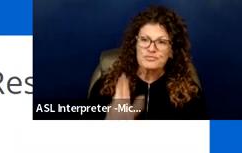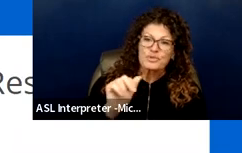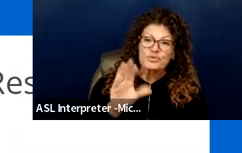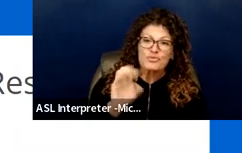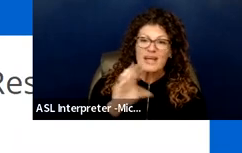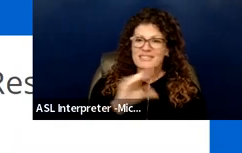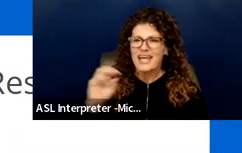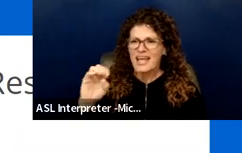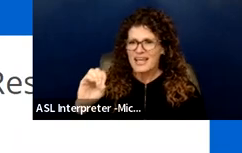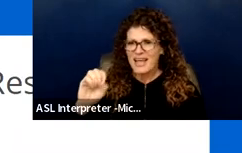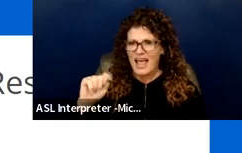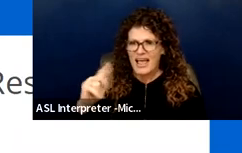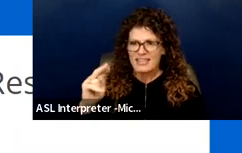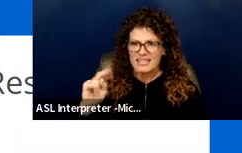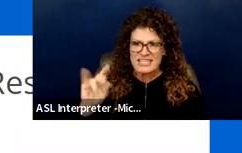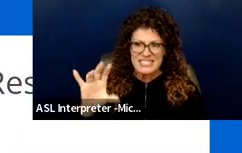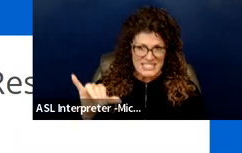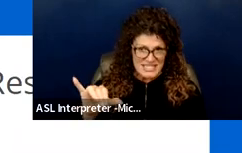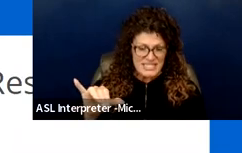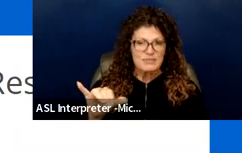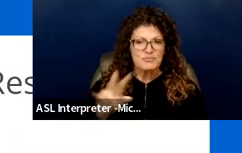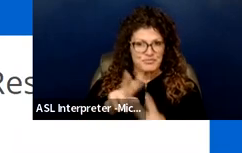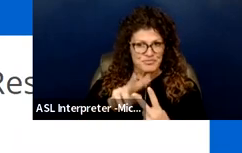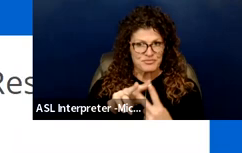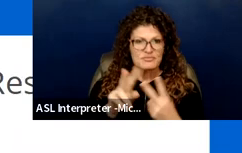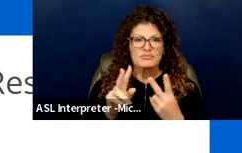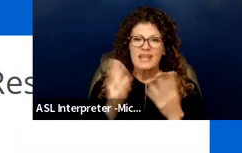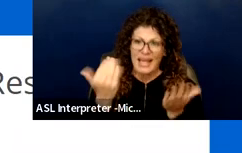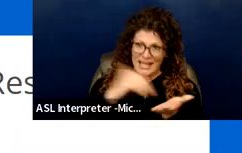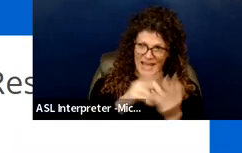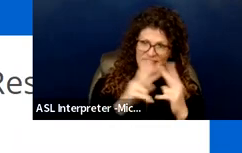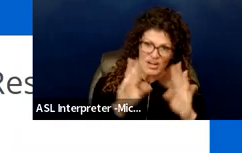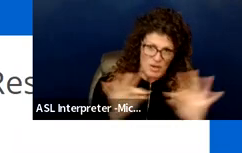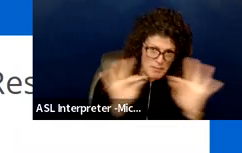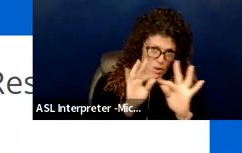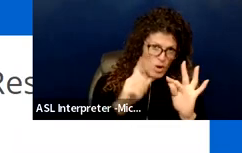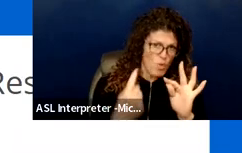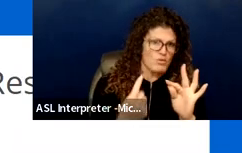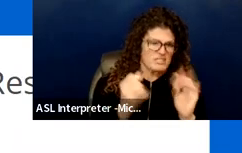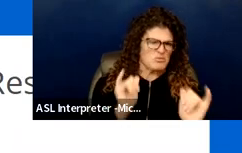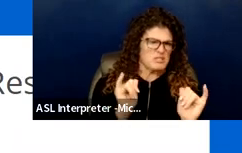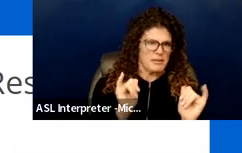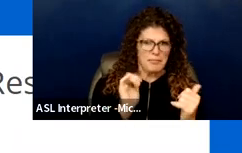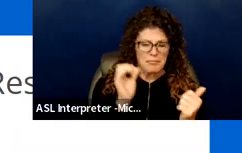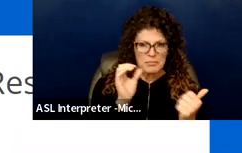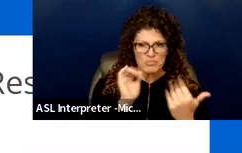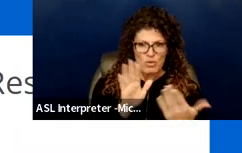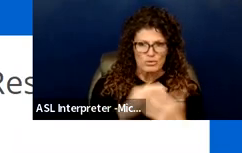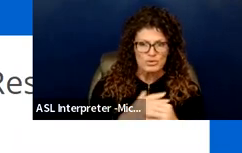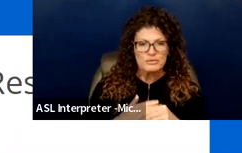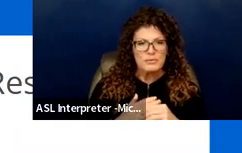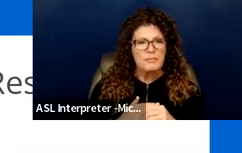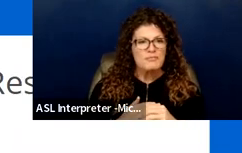and these questions are in the same order, again, looking at very important only. So you can see, again, there was